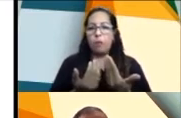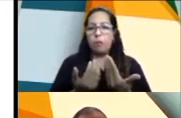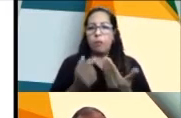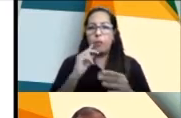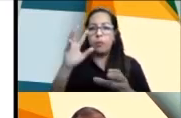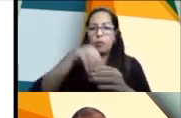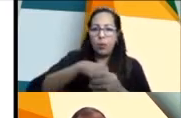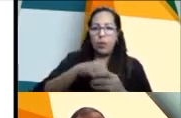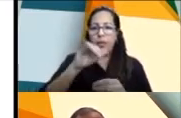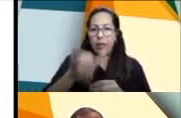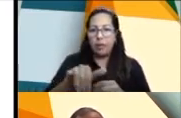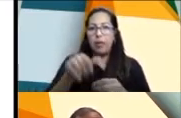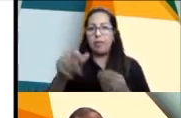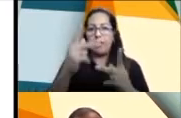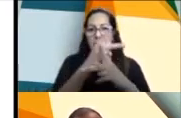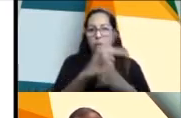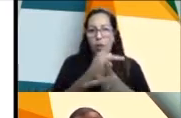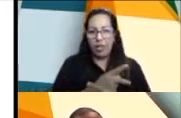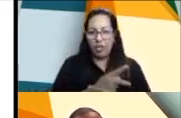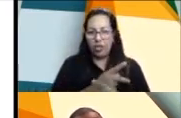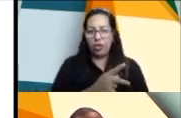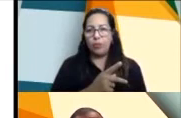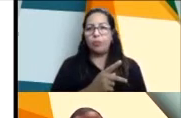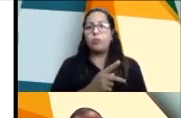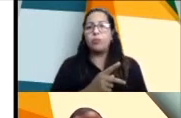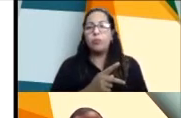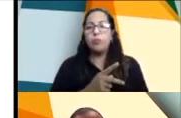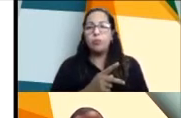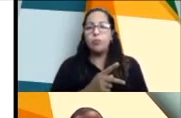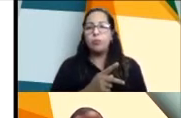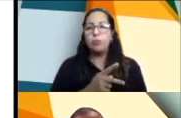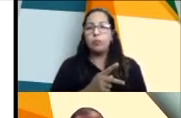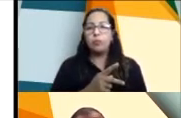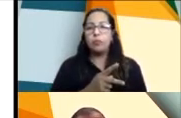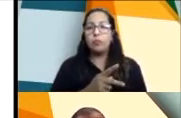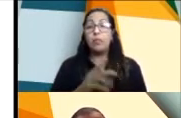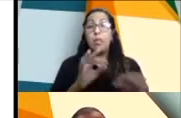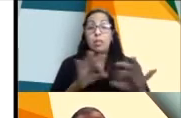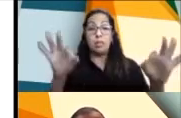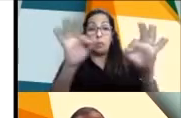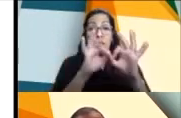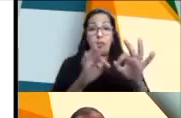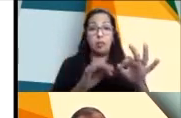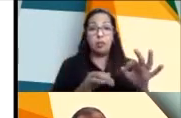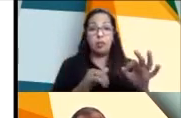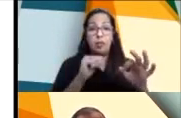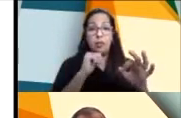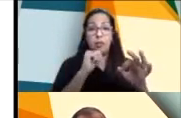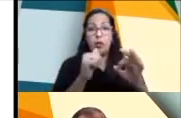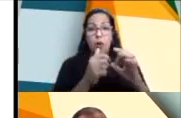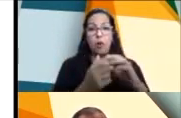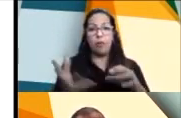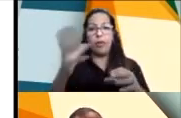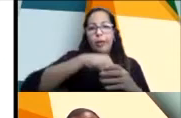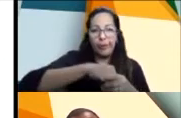here for this calculation. It is important that this rate does not include profit or overhead, because that's going to